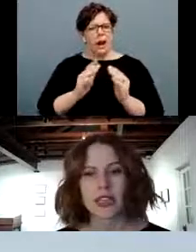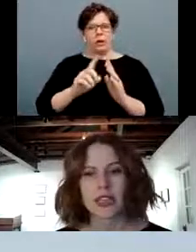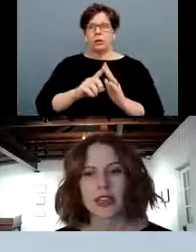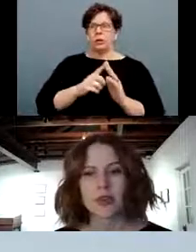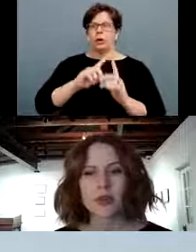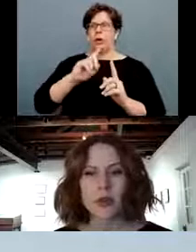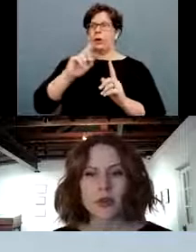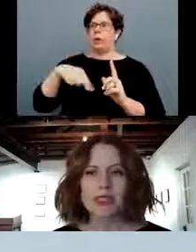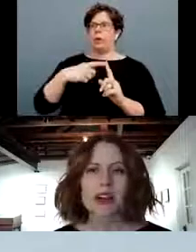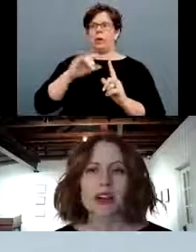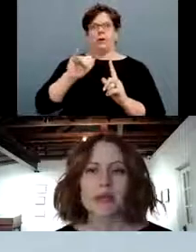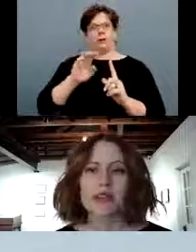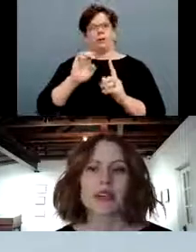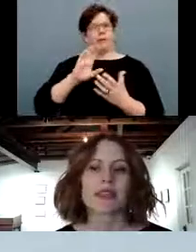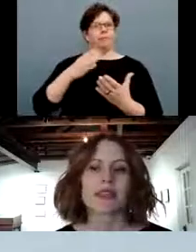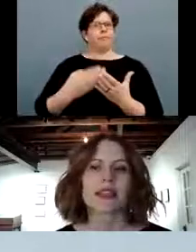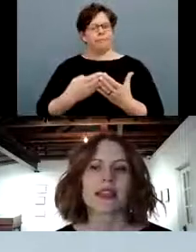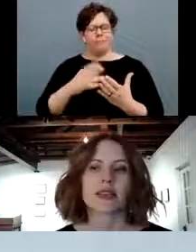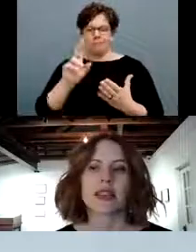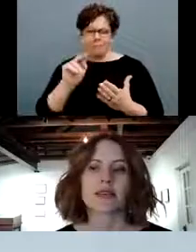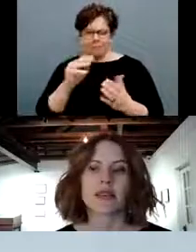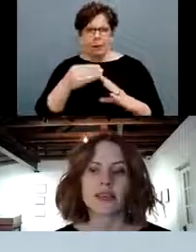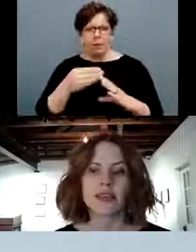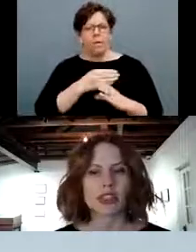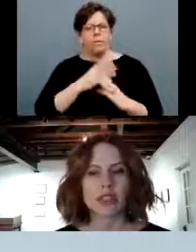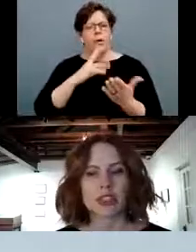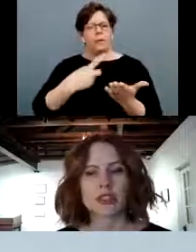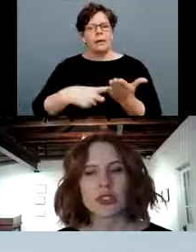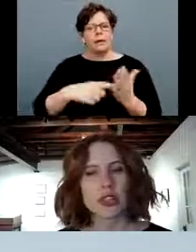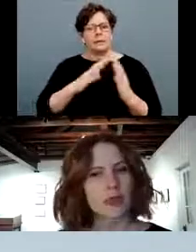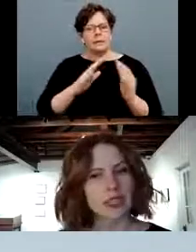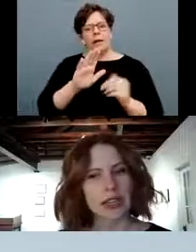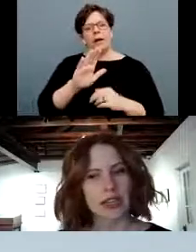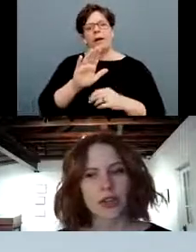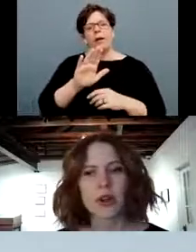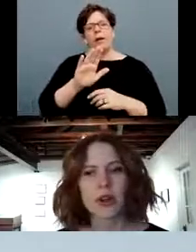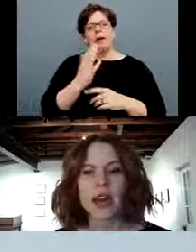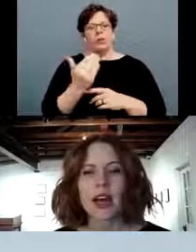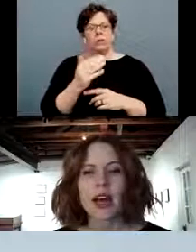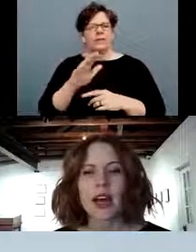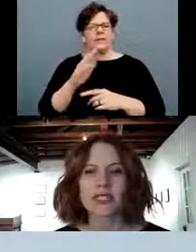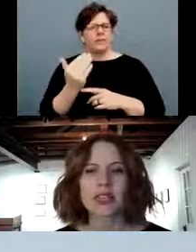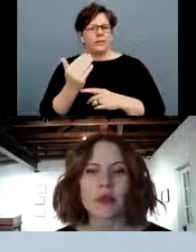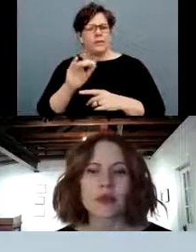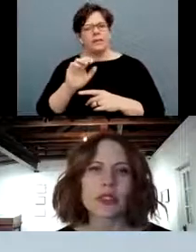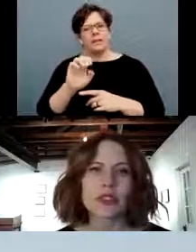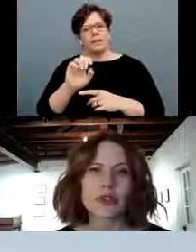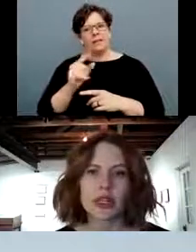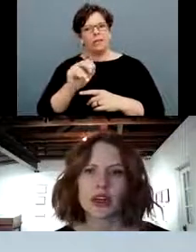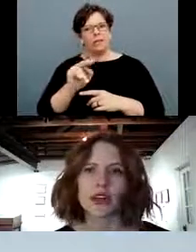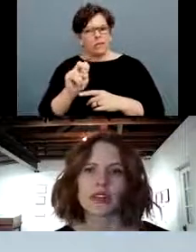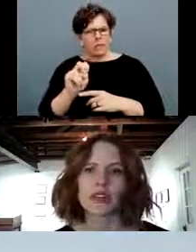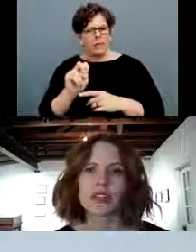arrived. Before we begin talking about the James Castle House at 5015 Eugene Street in Boise, Idaho, I would like to take a moment